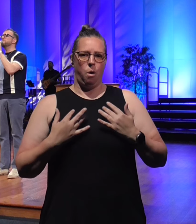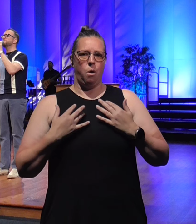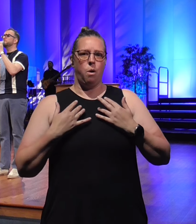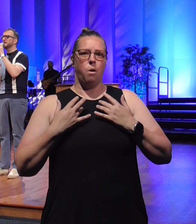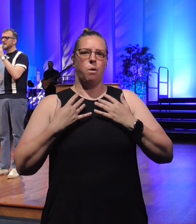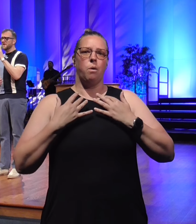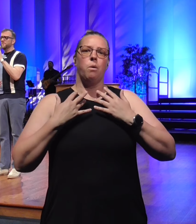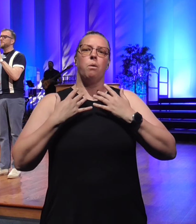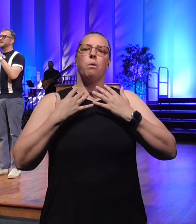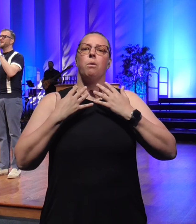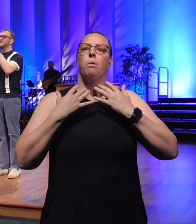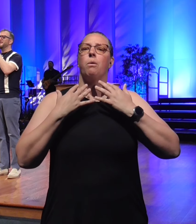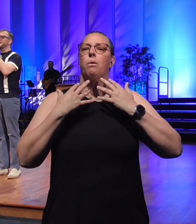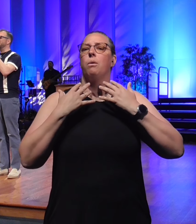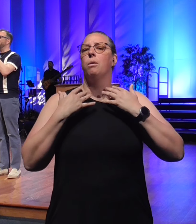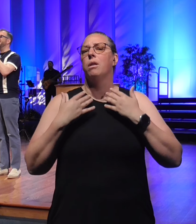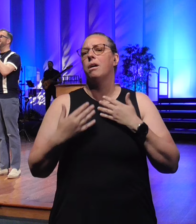roll,